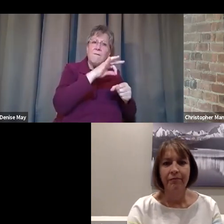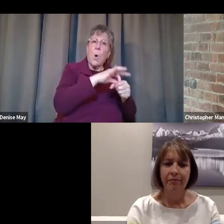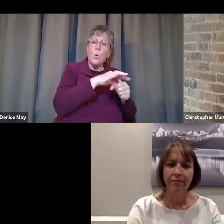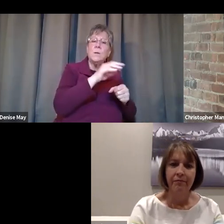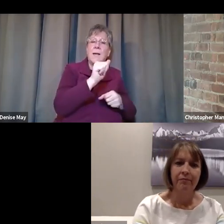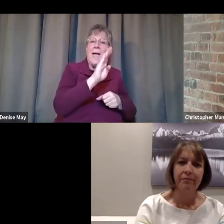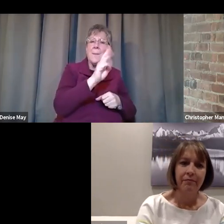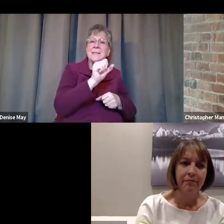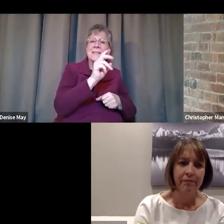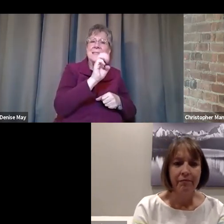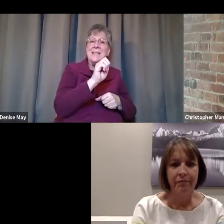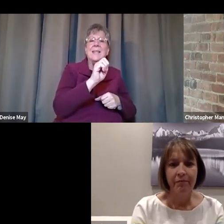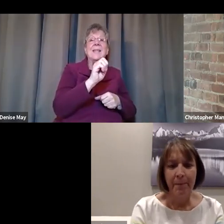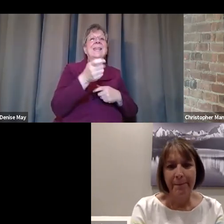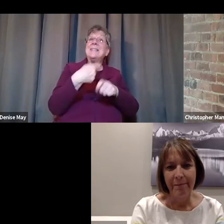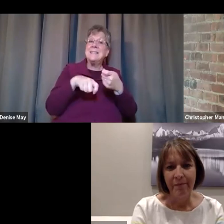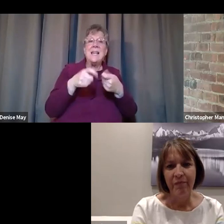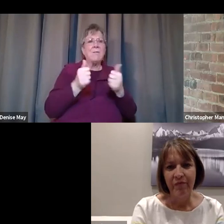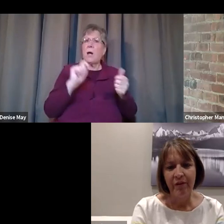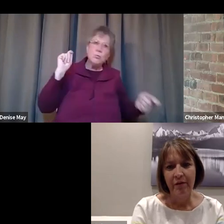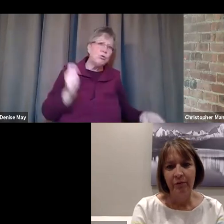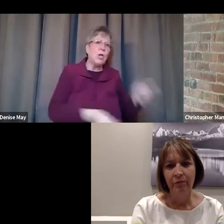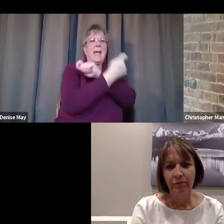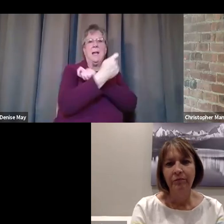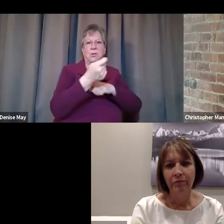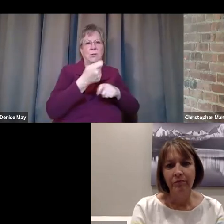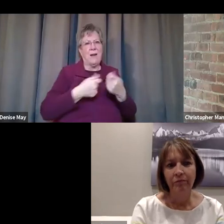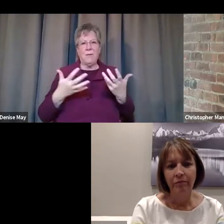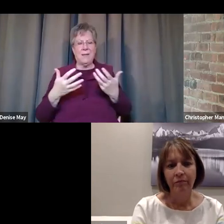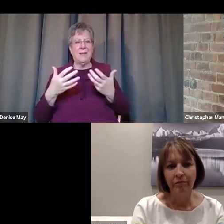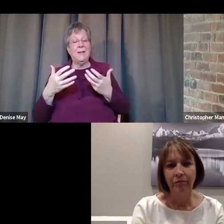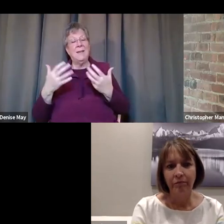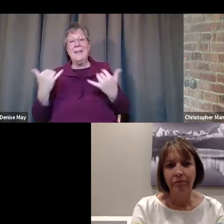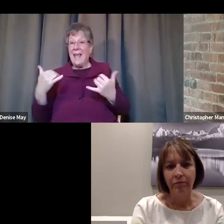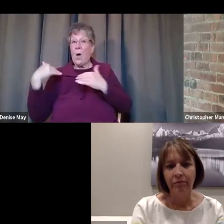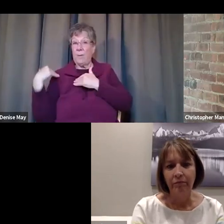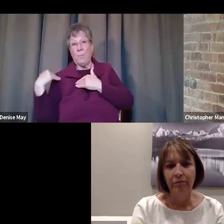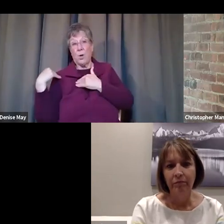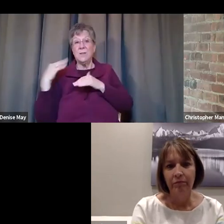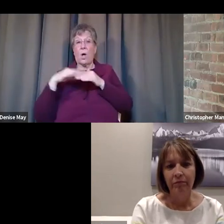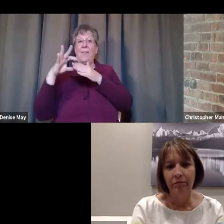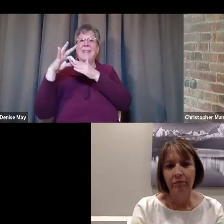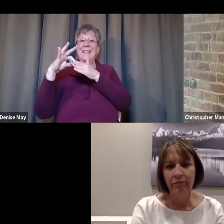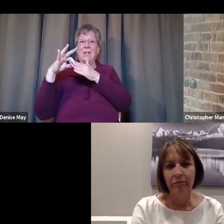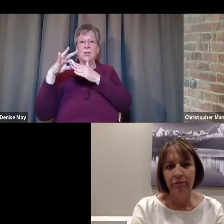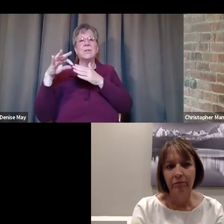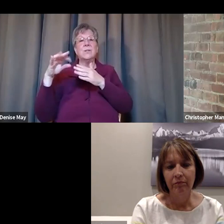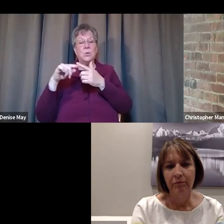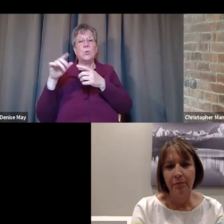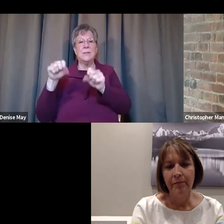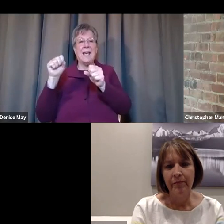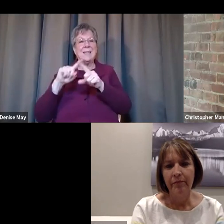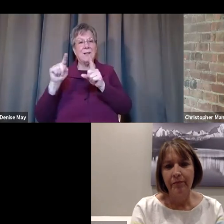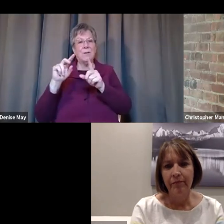edges off a lot. In that sense, I think the burden is on our leaders to take better, more principled positions. It would also